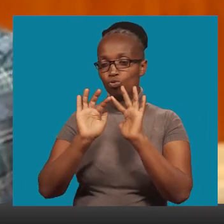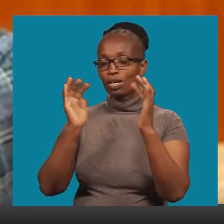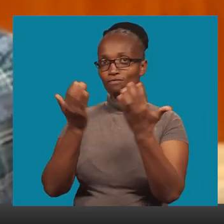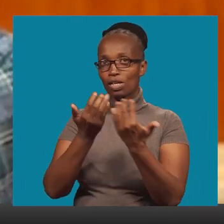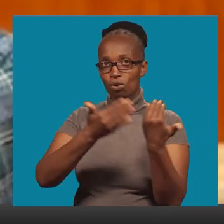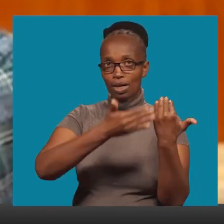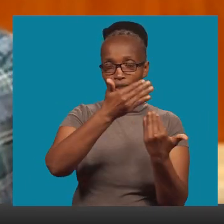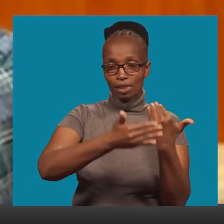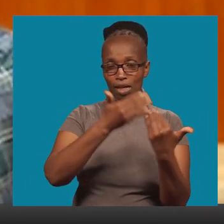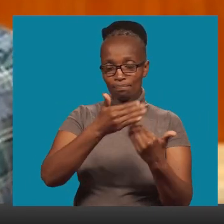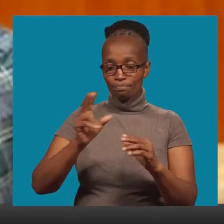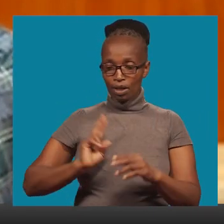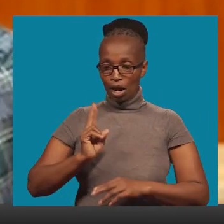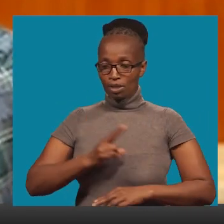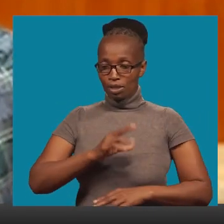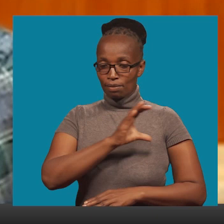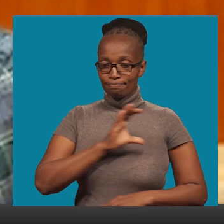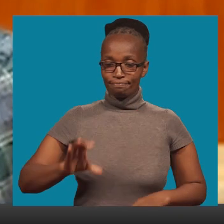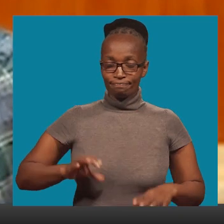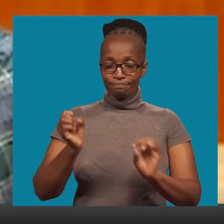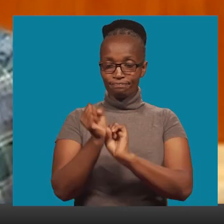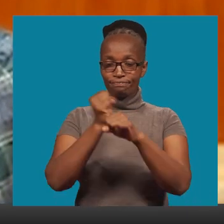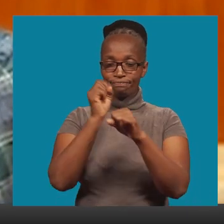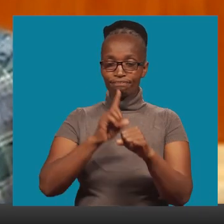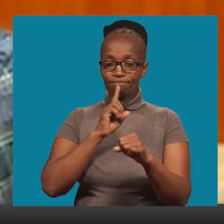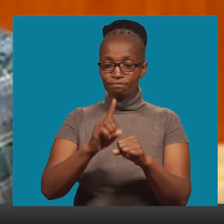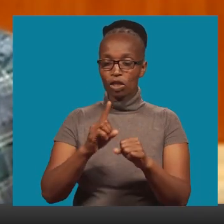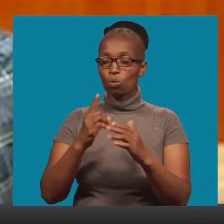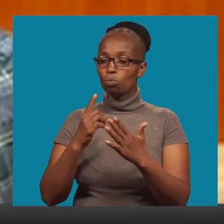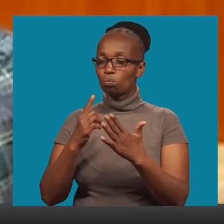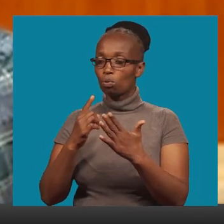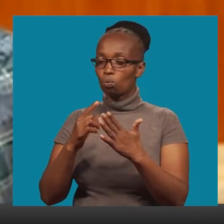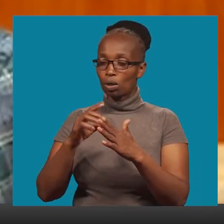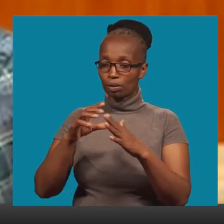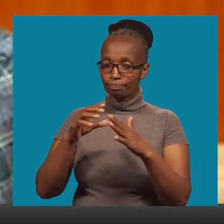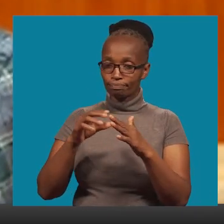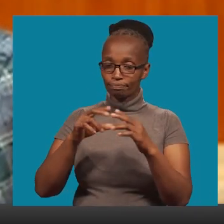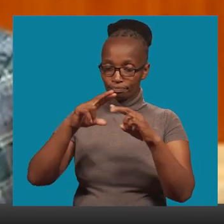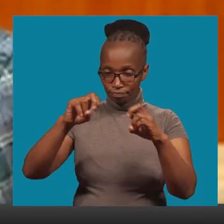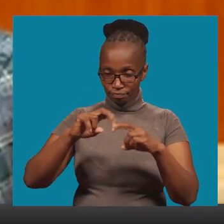universal health care. And as a committee, we'll ensure that we hold the NHIF accountable for that.